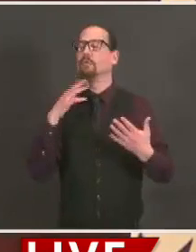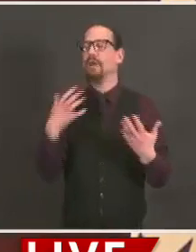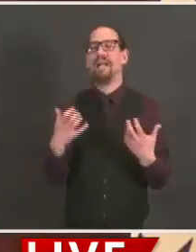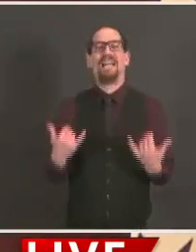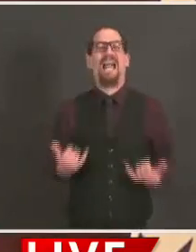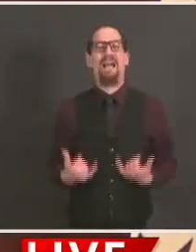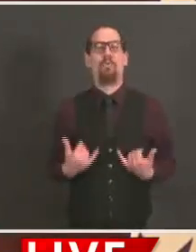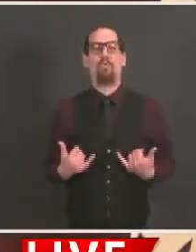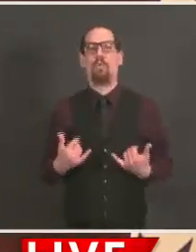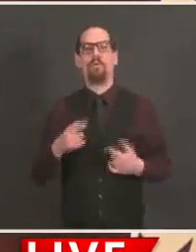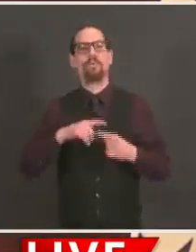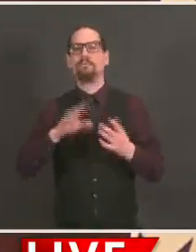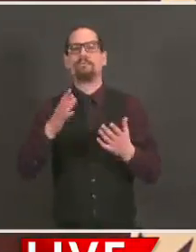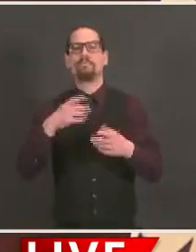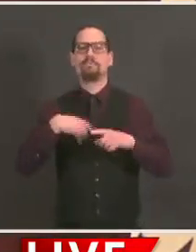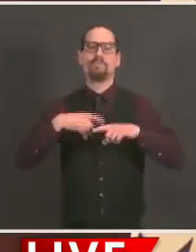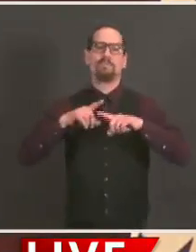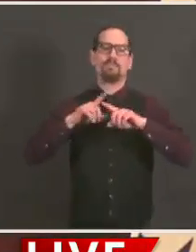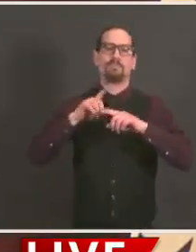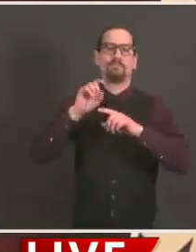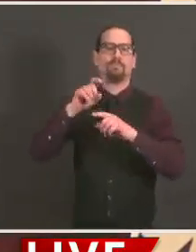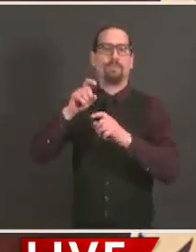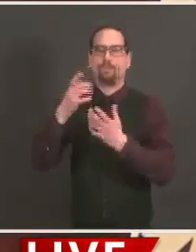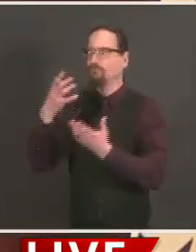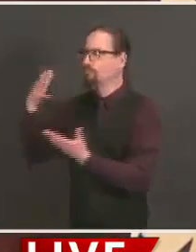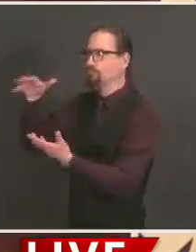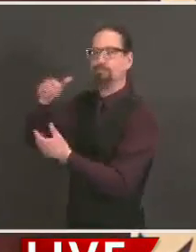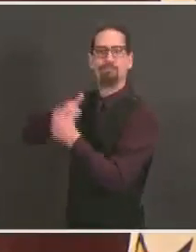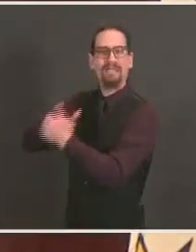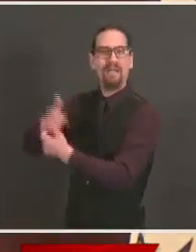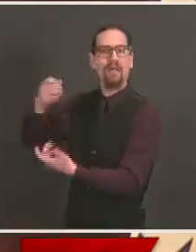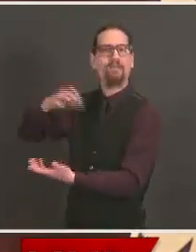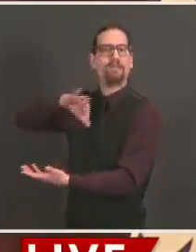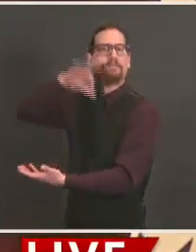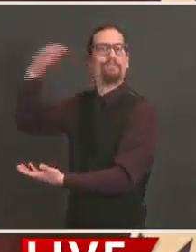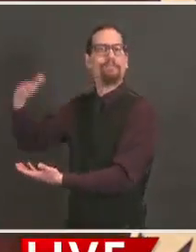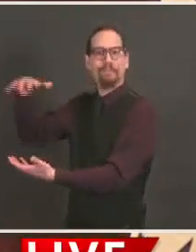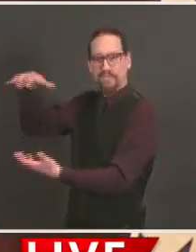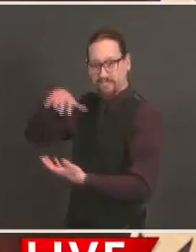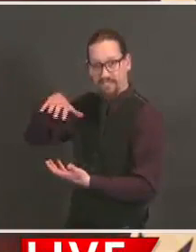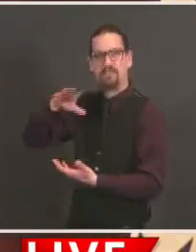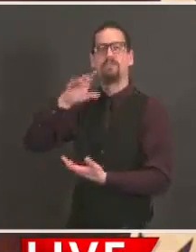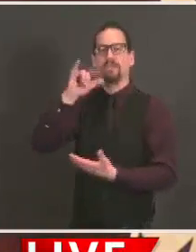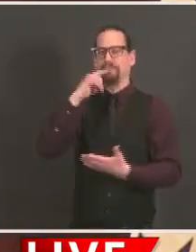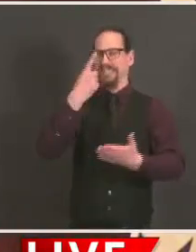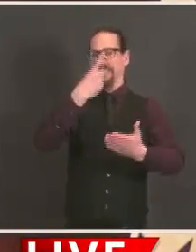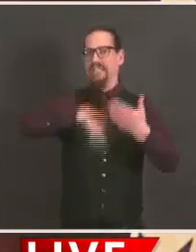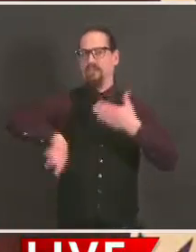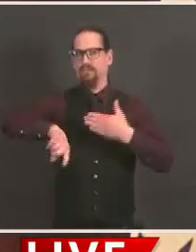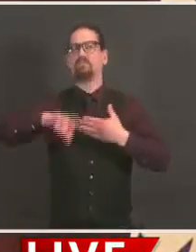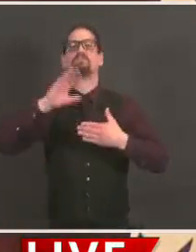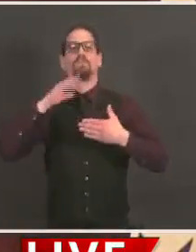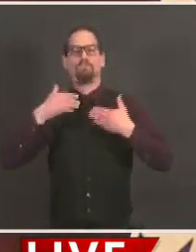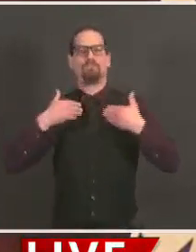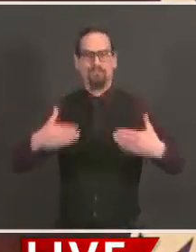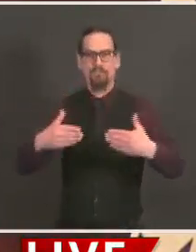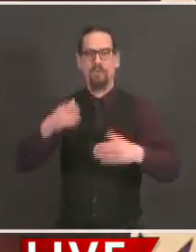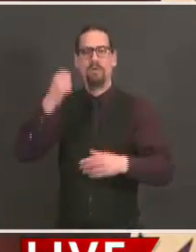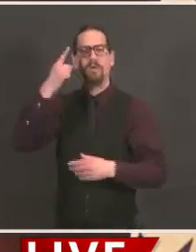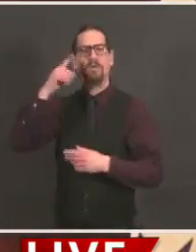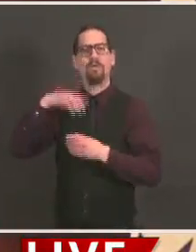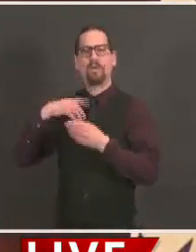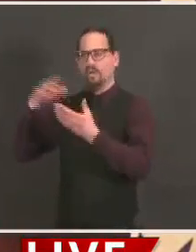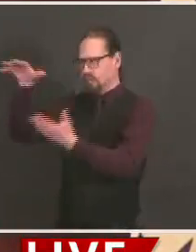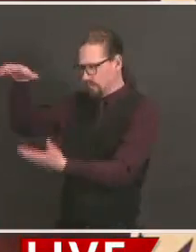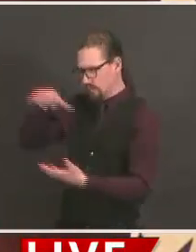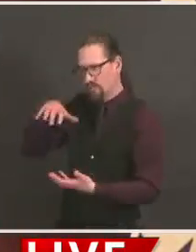time frame. However, with continuing to assess and reanalyze and measure every single